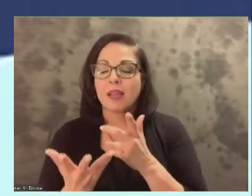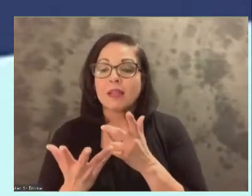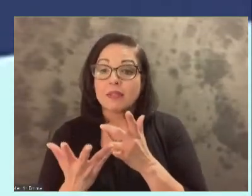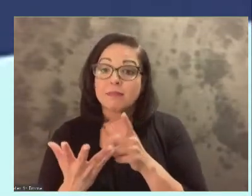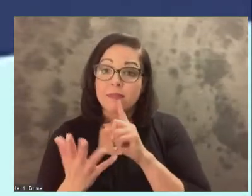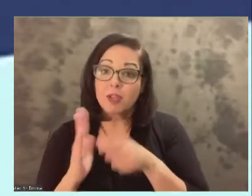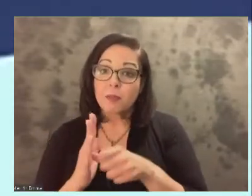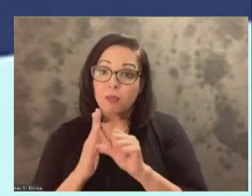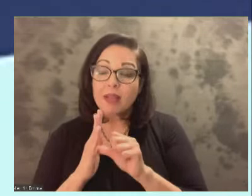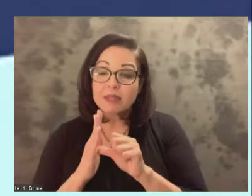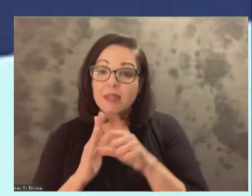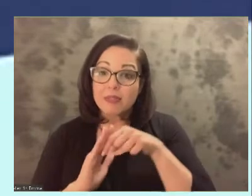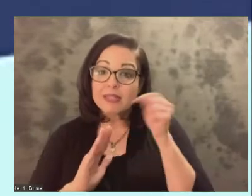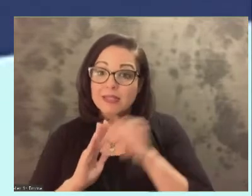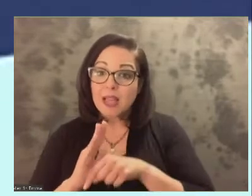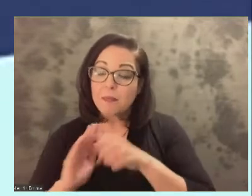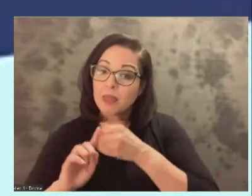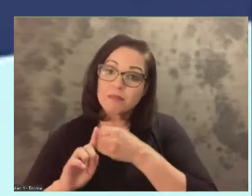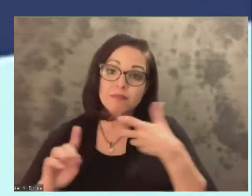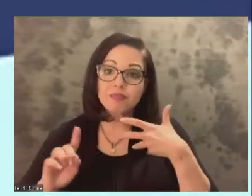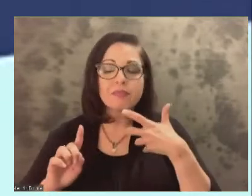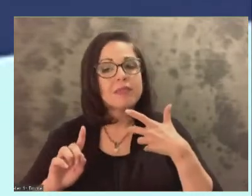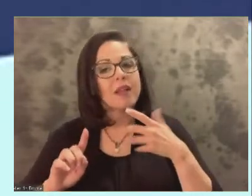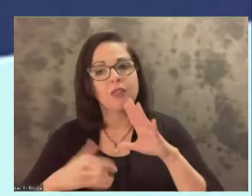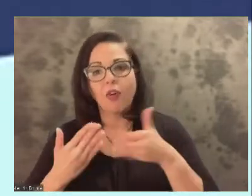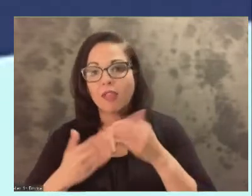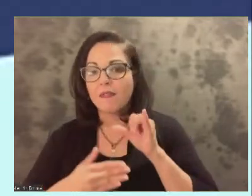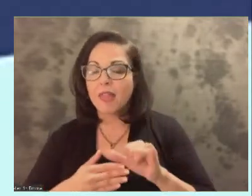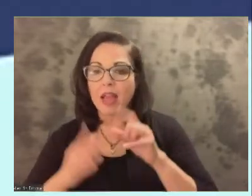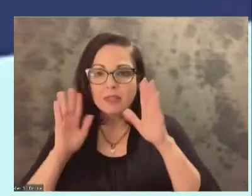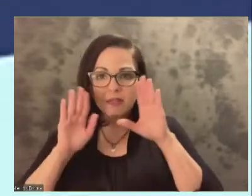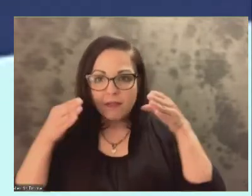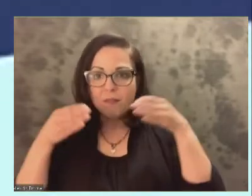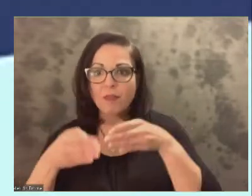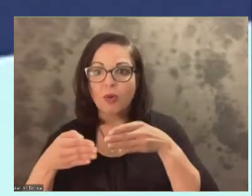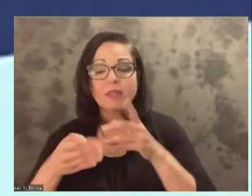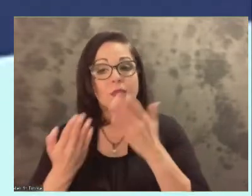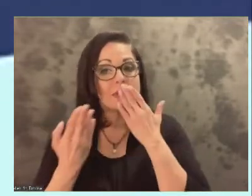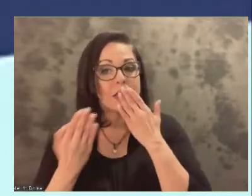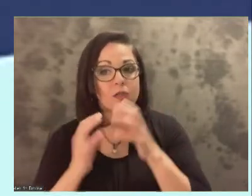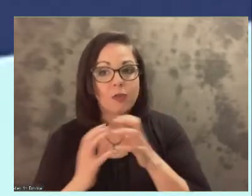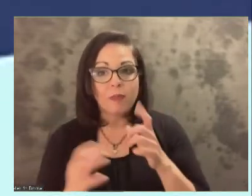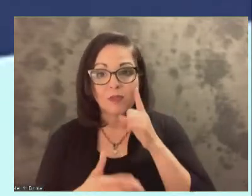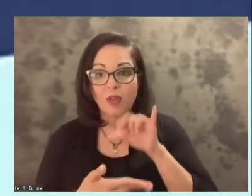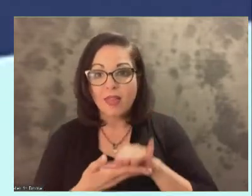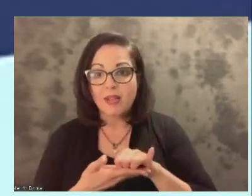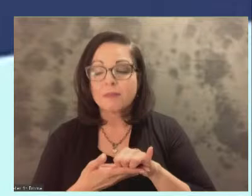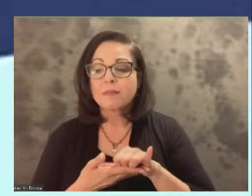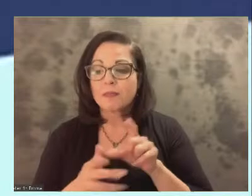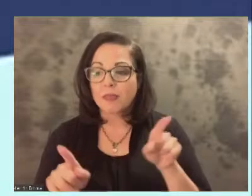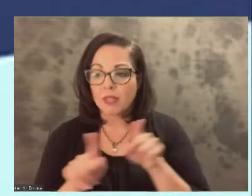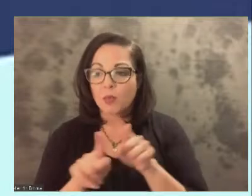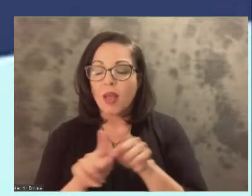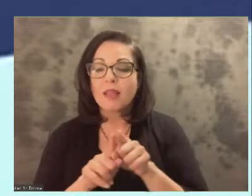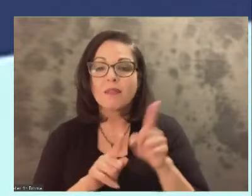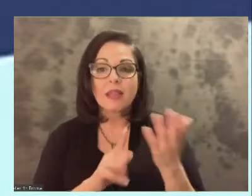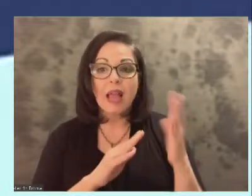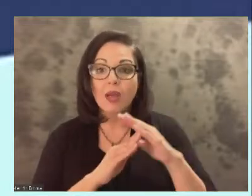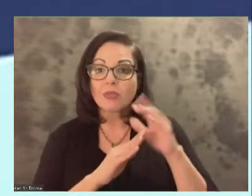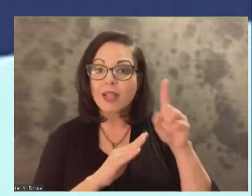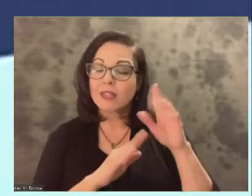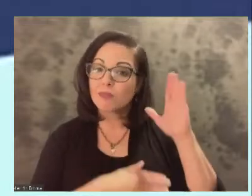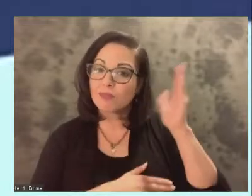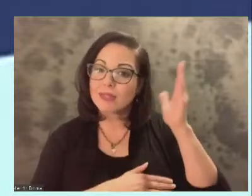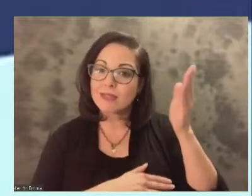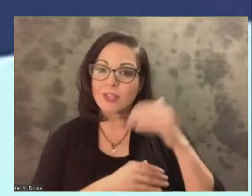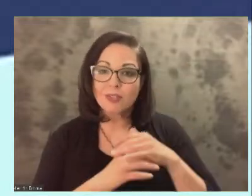impressive breadth and depth and scope and laser focused. So thank you so much for that, as well as the outstanding